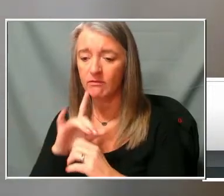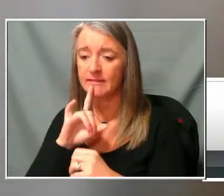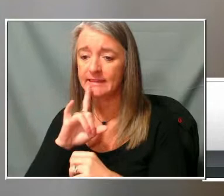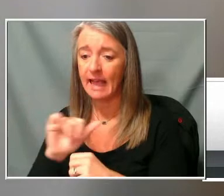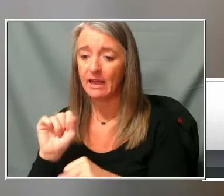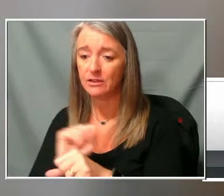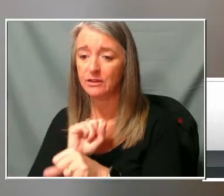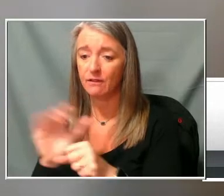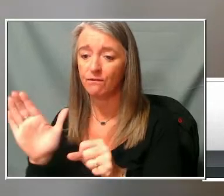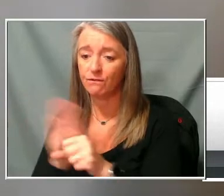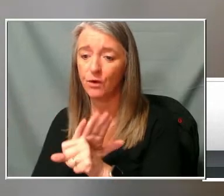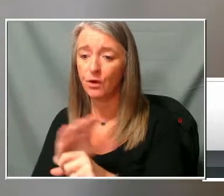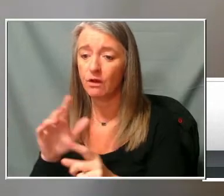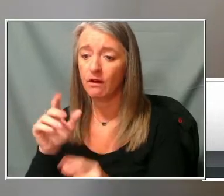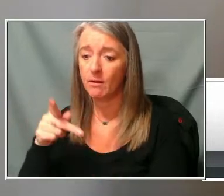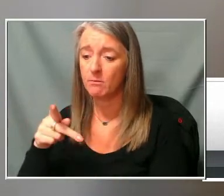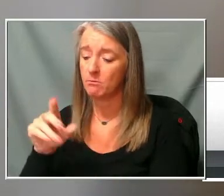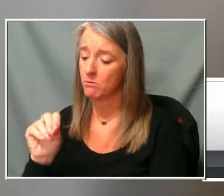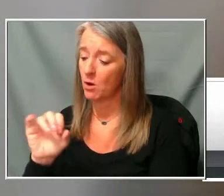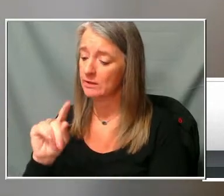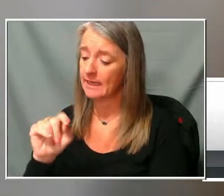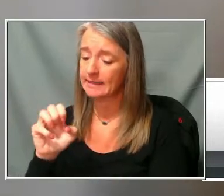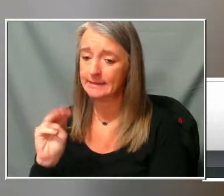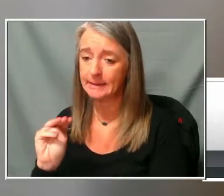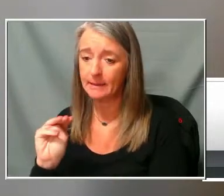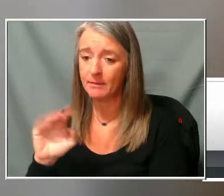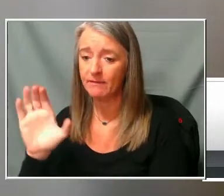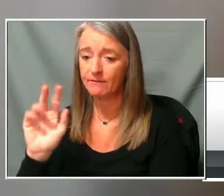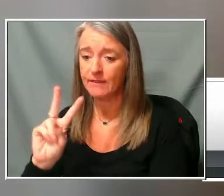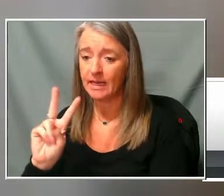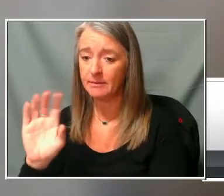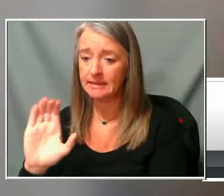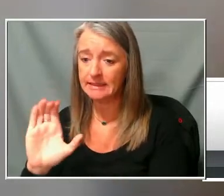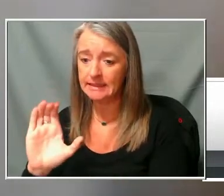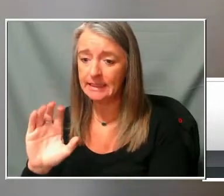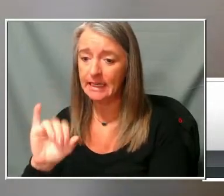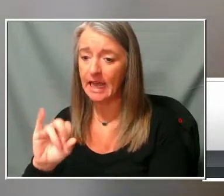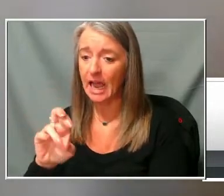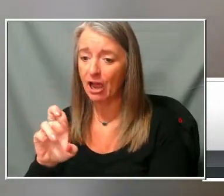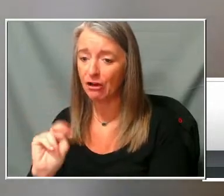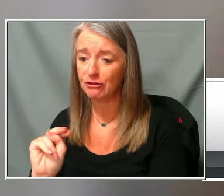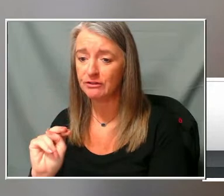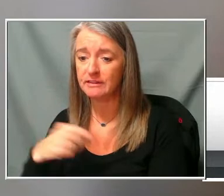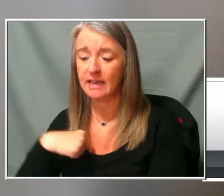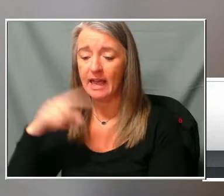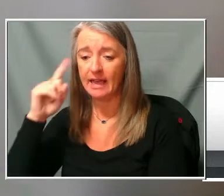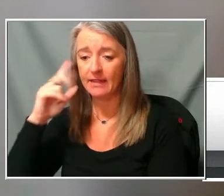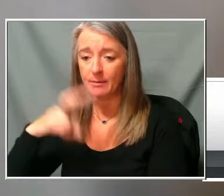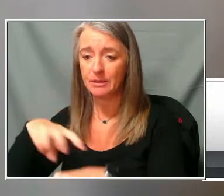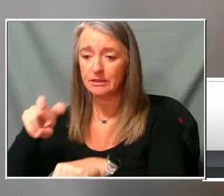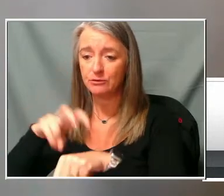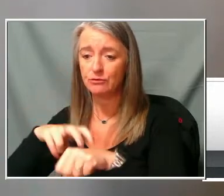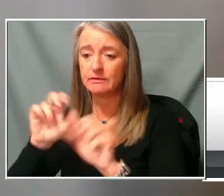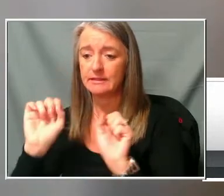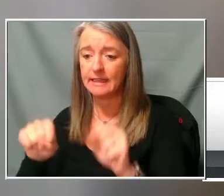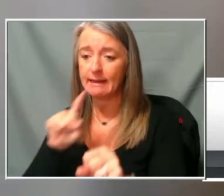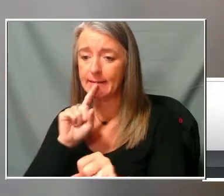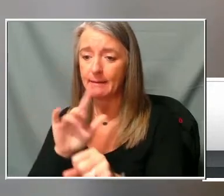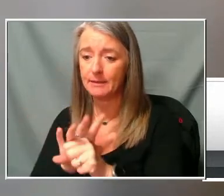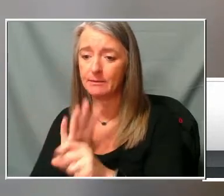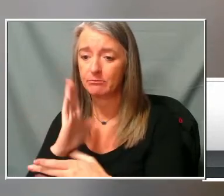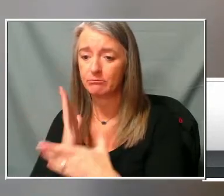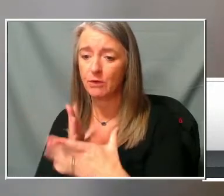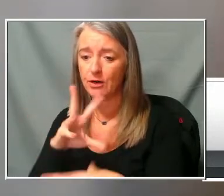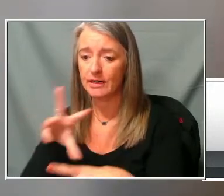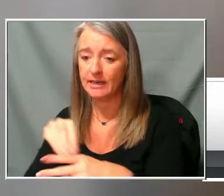actually full of potassium and vitamin C and iron, and so I think potatoes can absolutely be a part